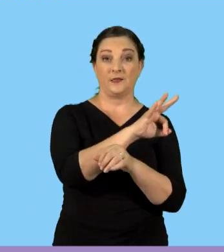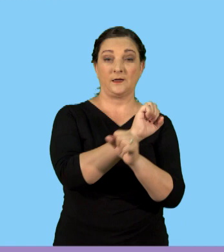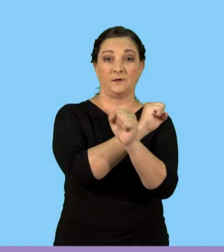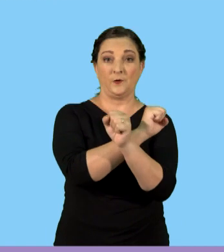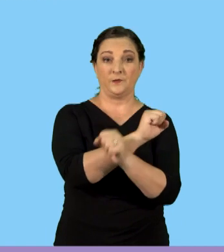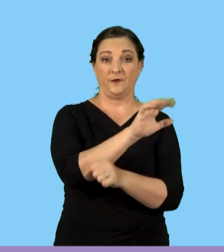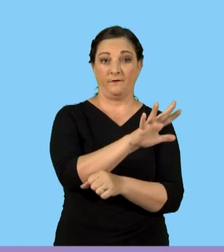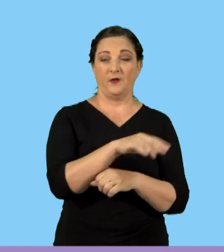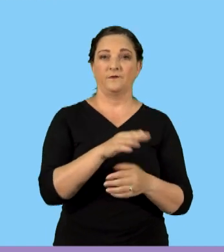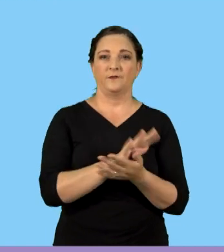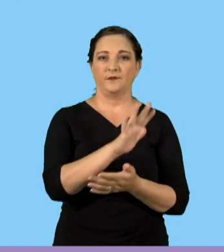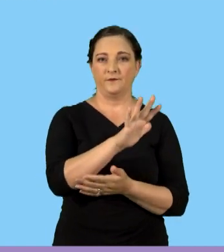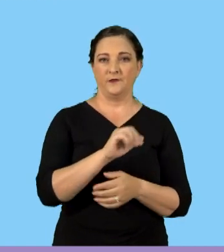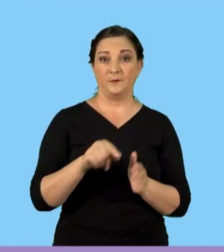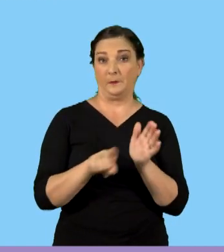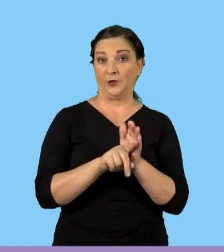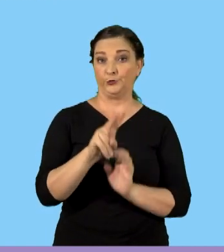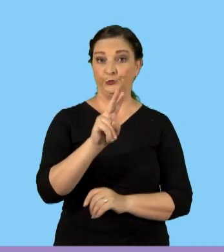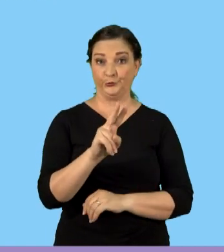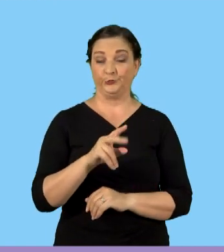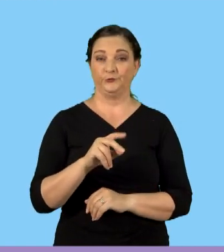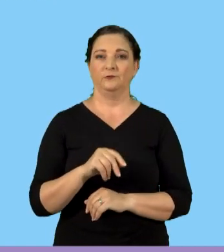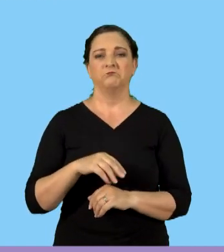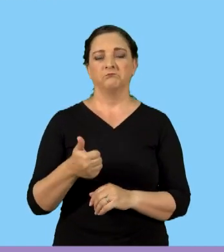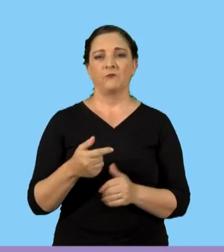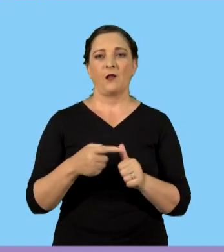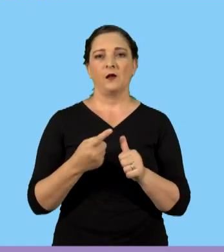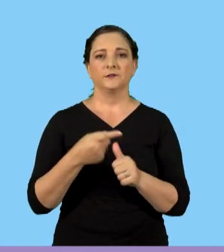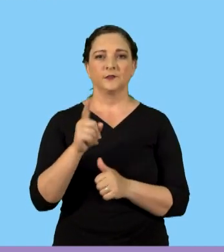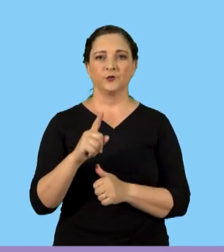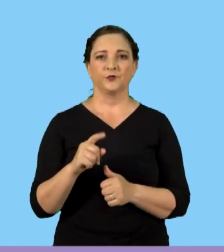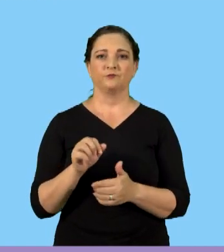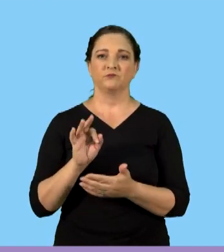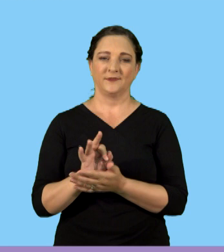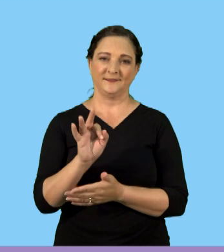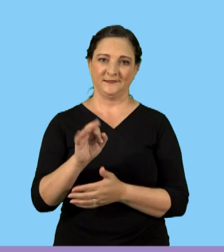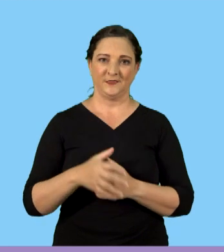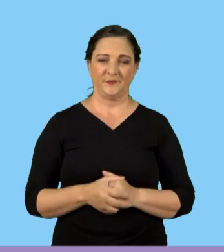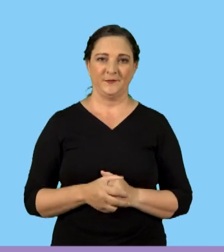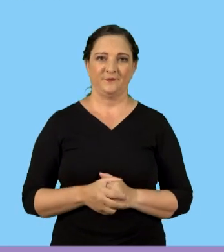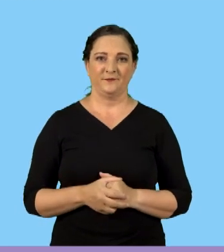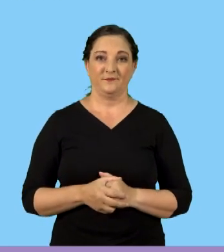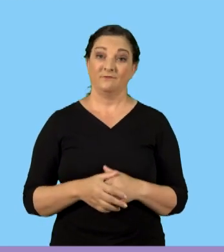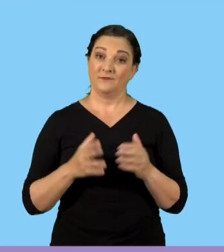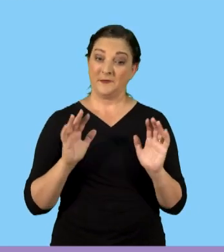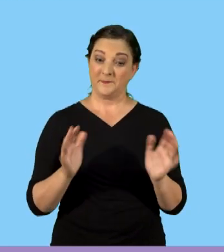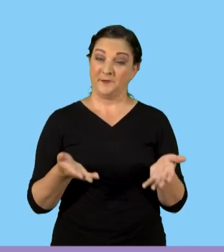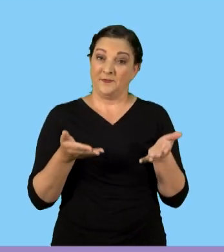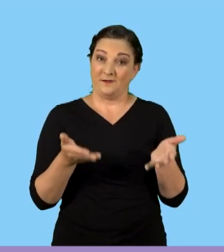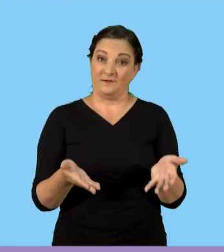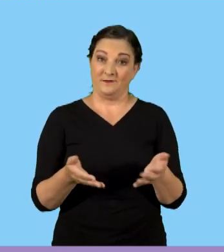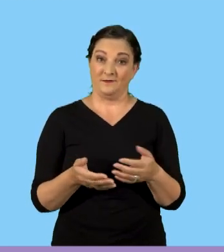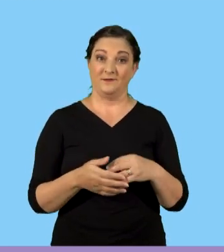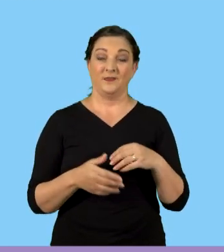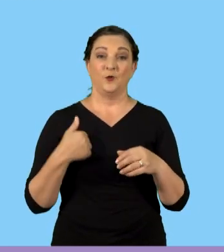that is 15. When we subtract 2, that is going to give us a 13. So there are the input values.